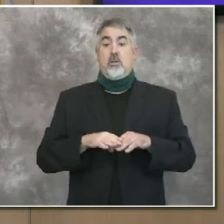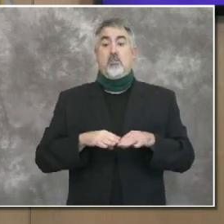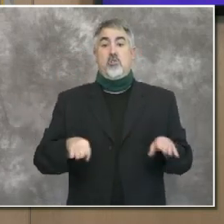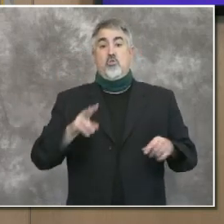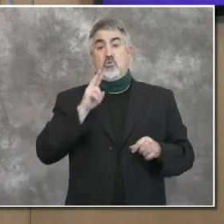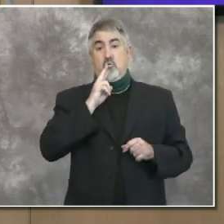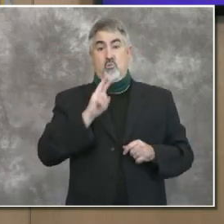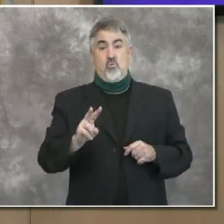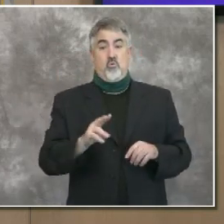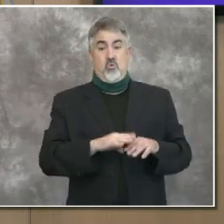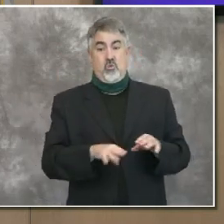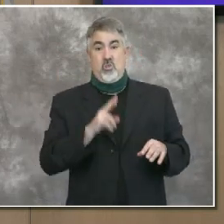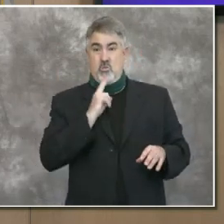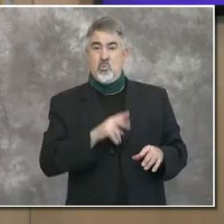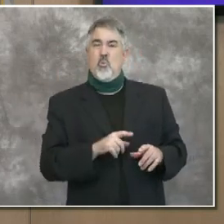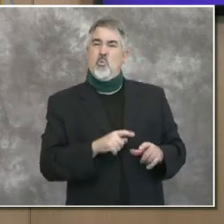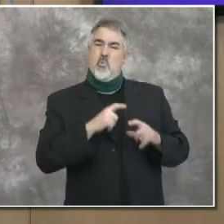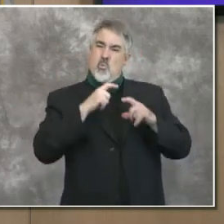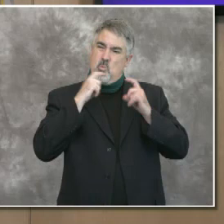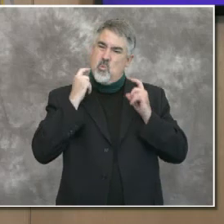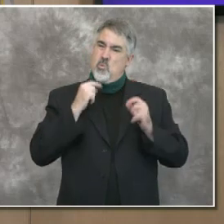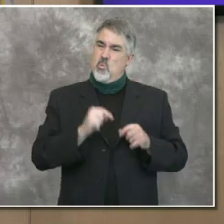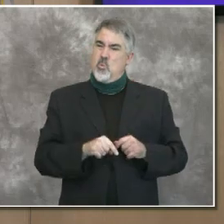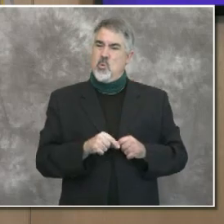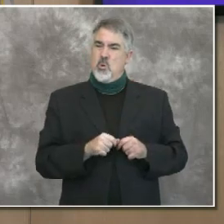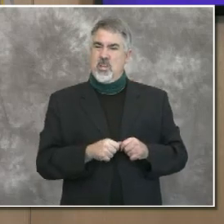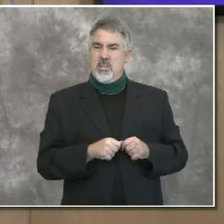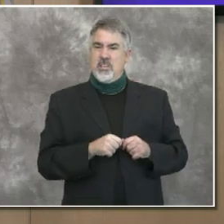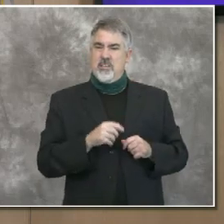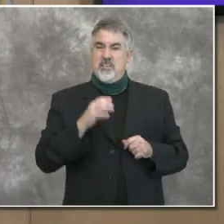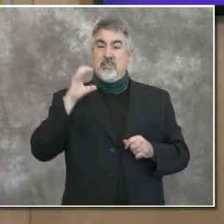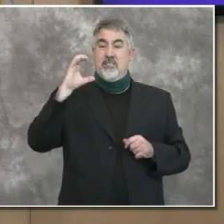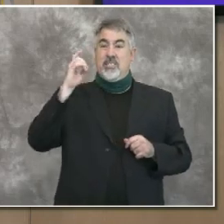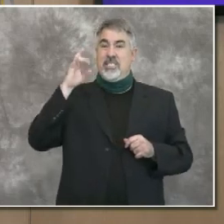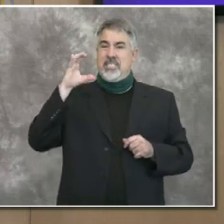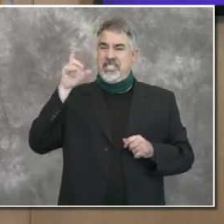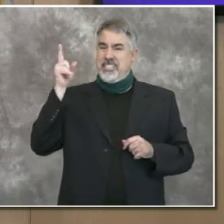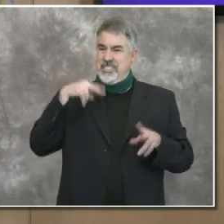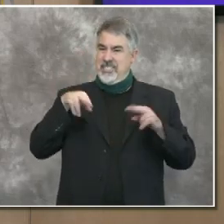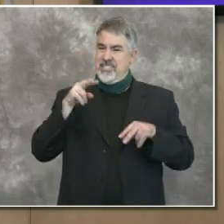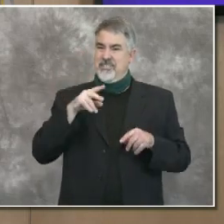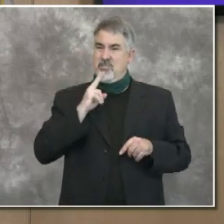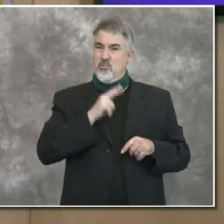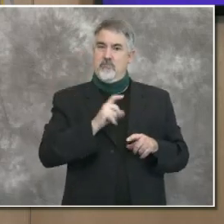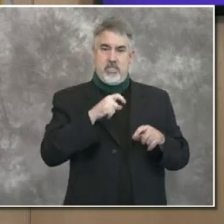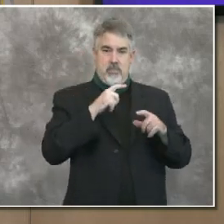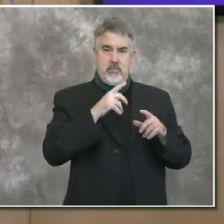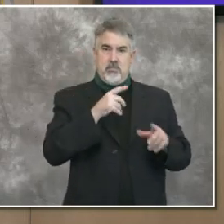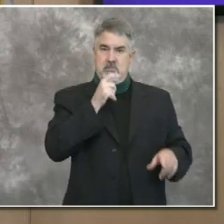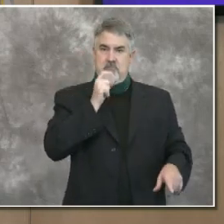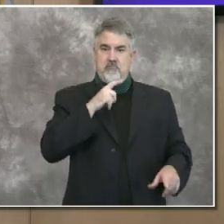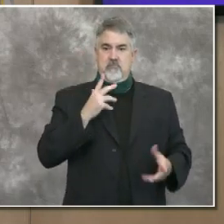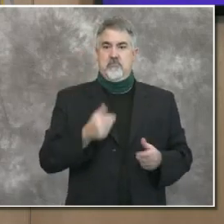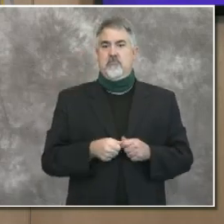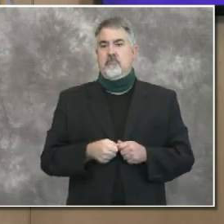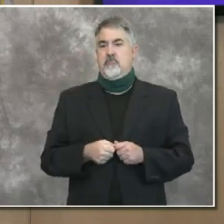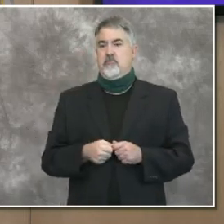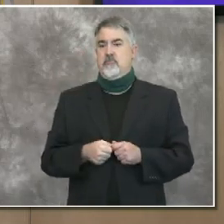from the Center for Disease Control. If individuals are involved in physical activities such as swimming,